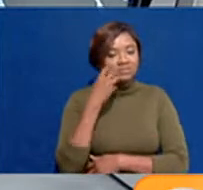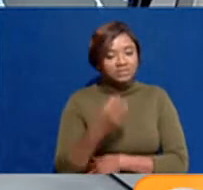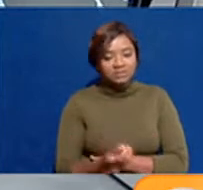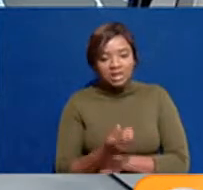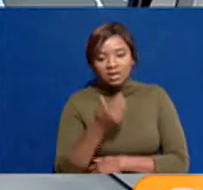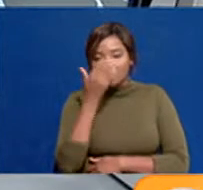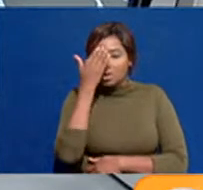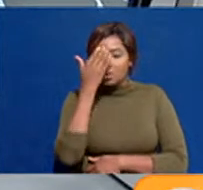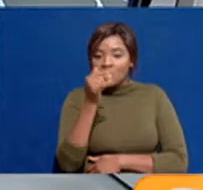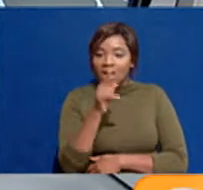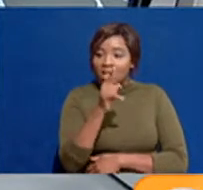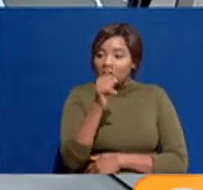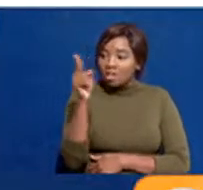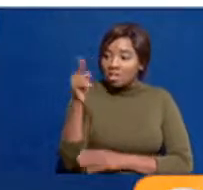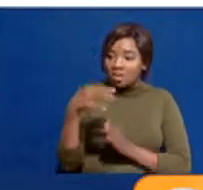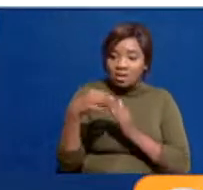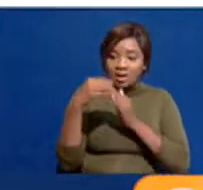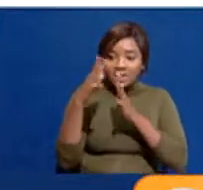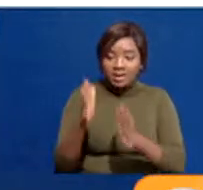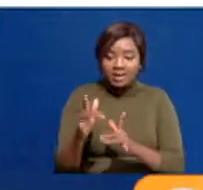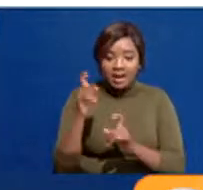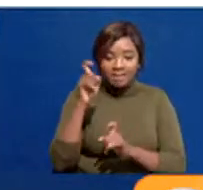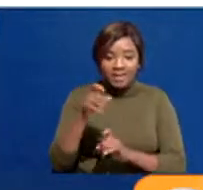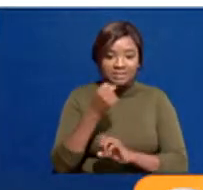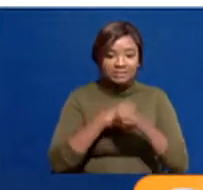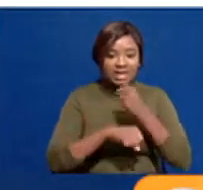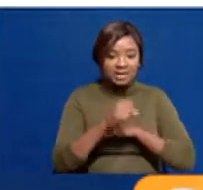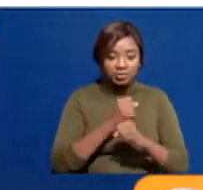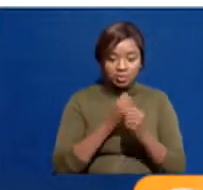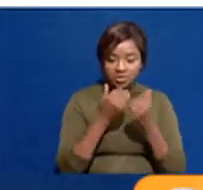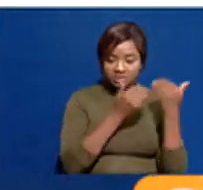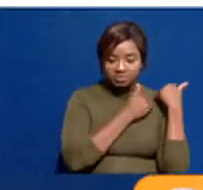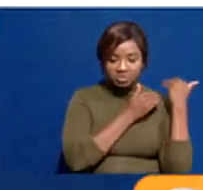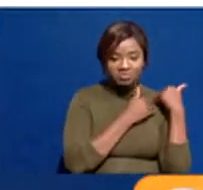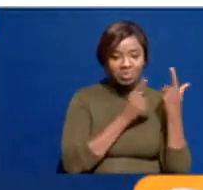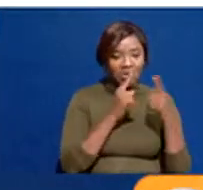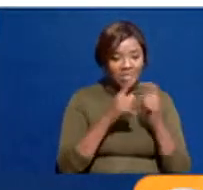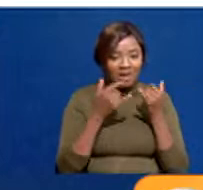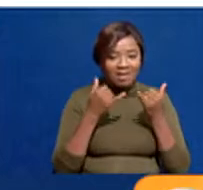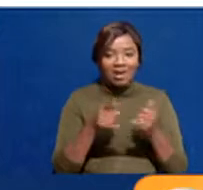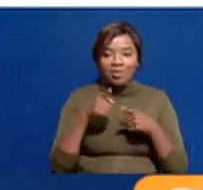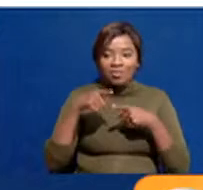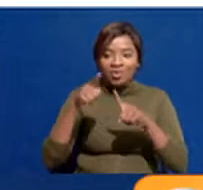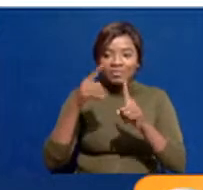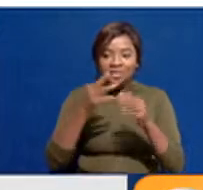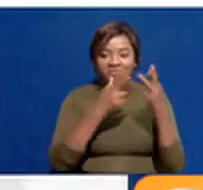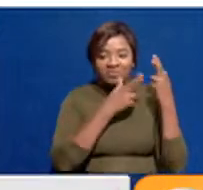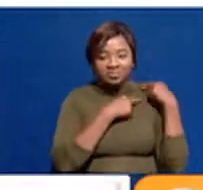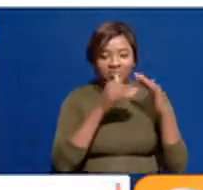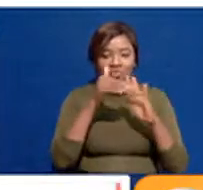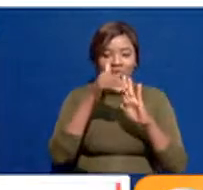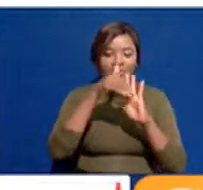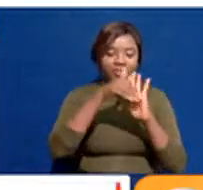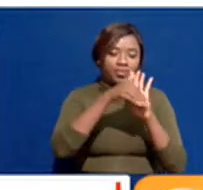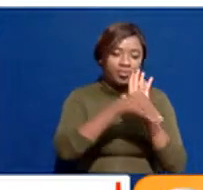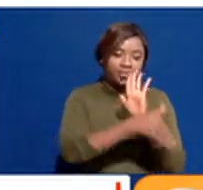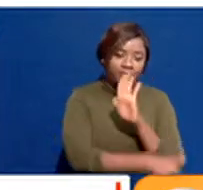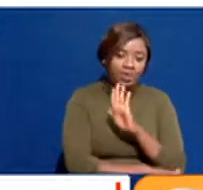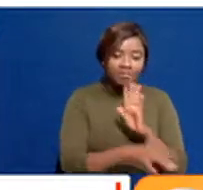to be responsible in this country are taking this country to the trenches. One, the demands